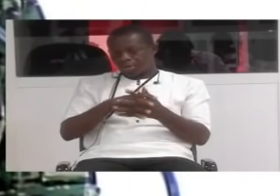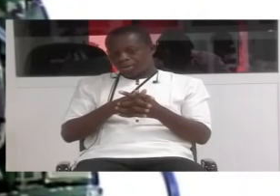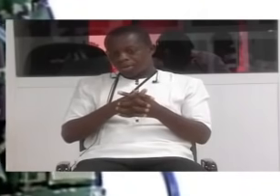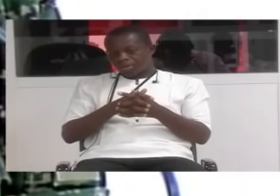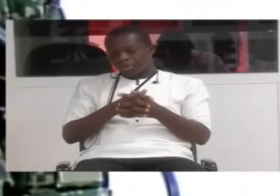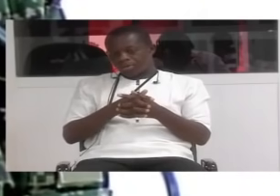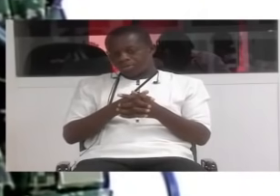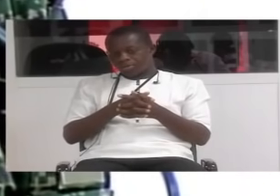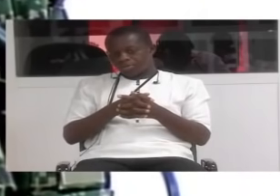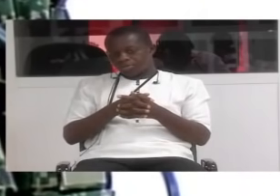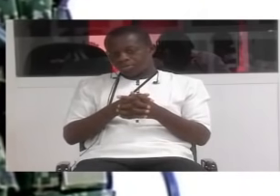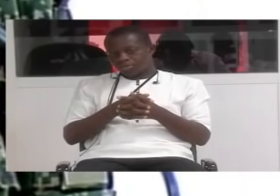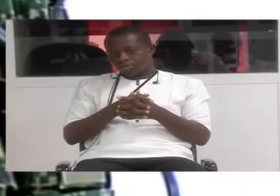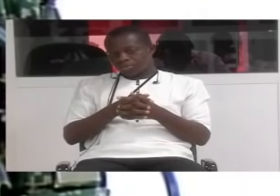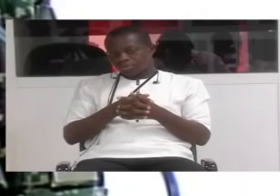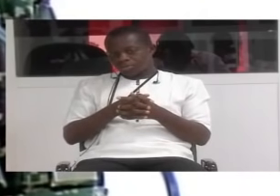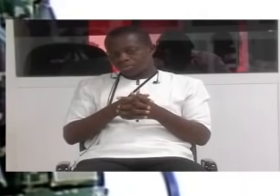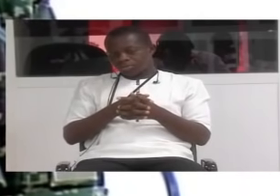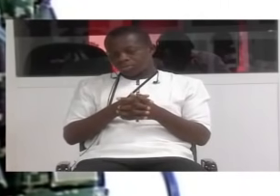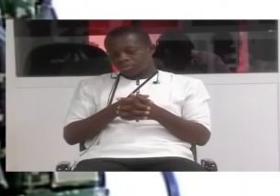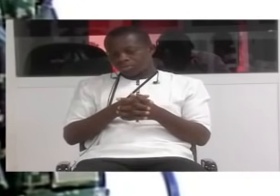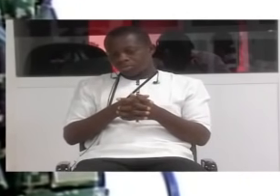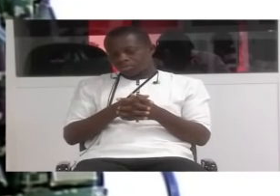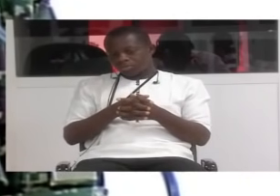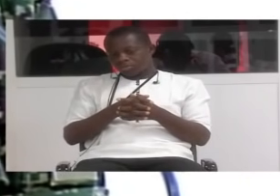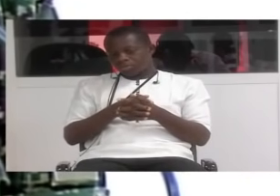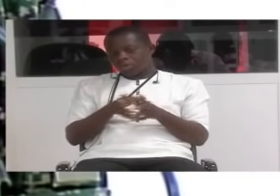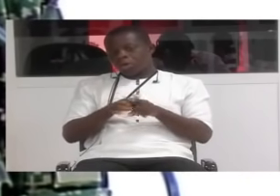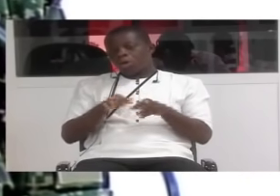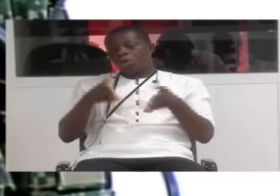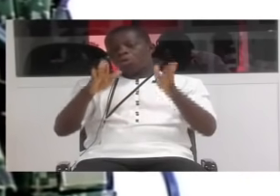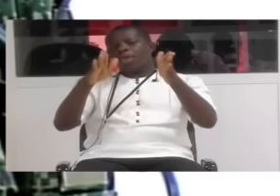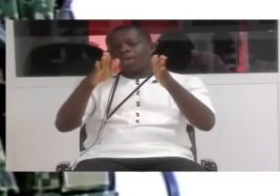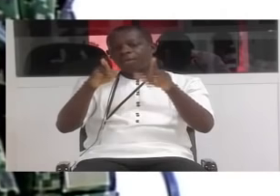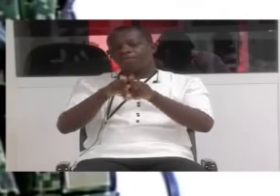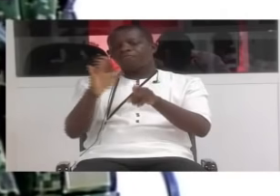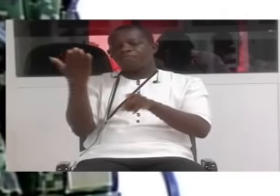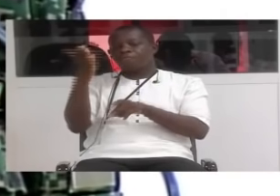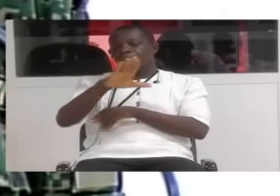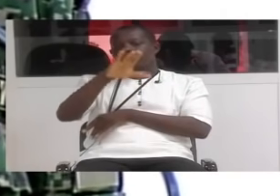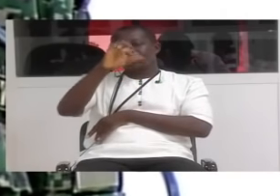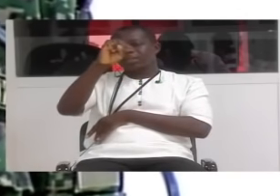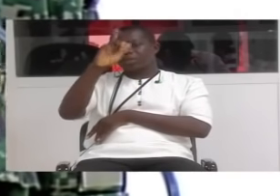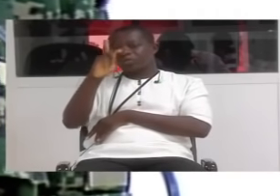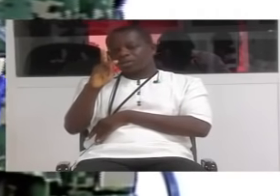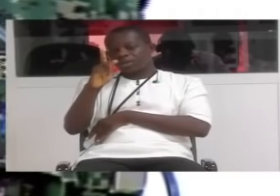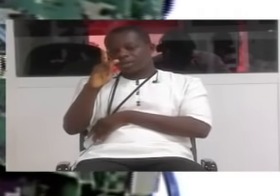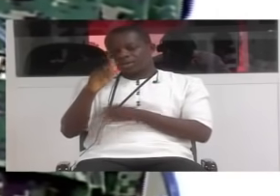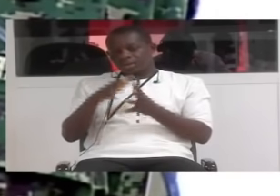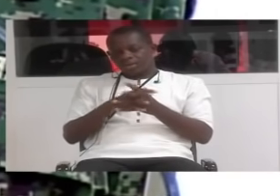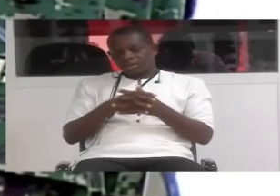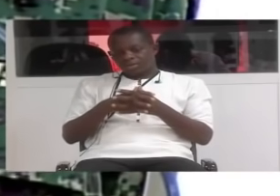proof es silo membota Serekunda. We went up to the road that comes from